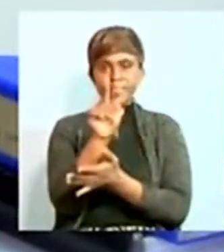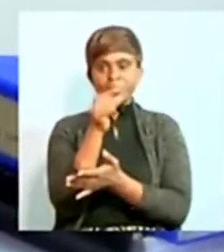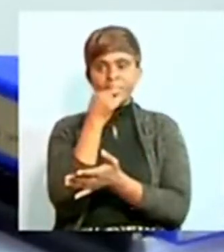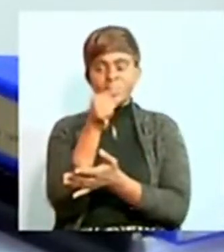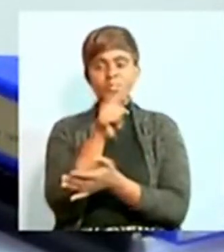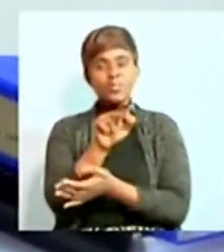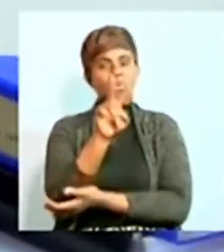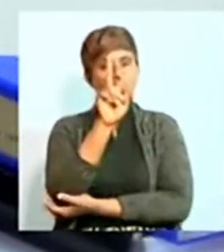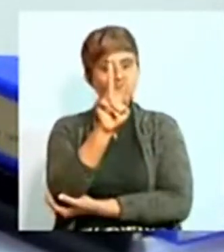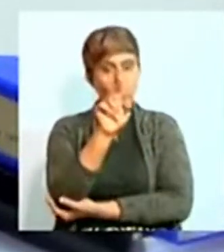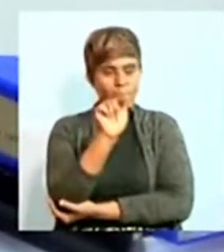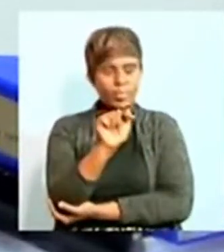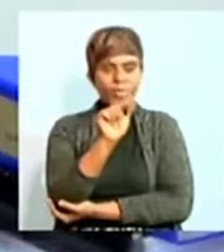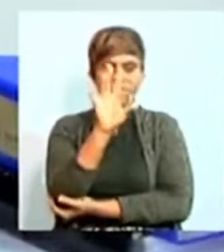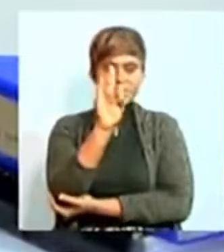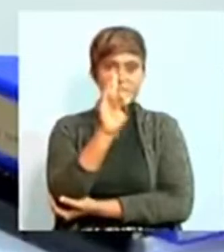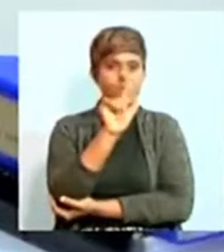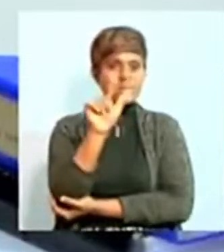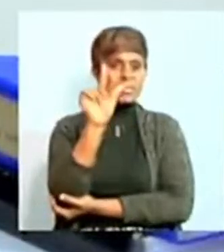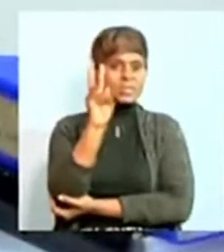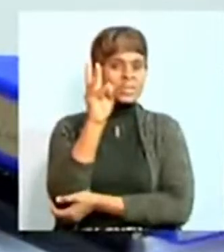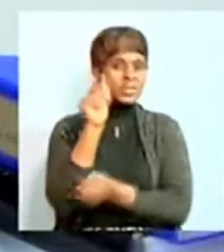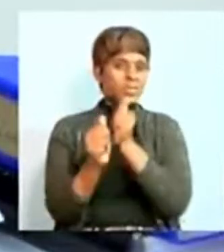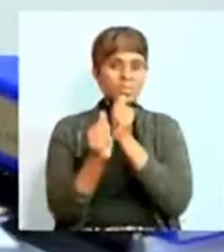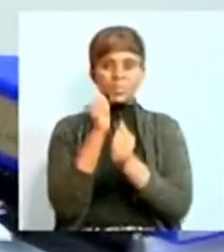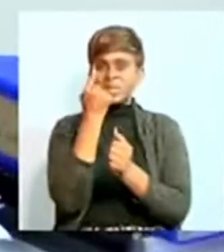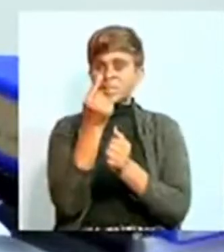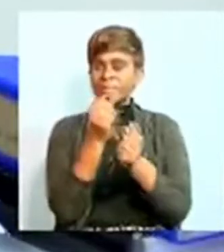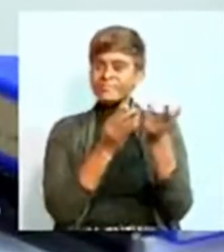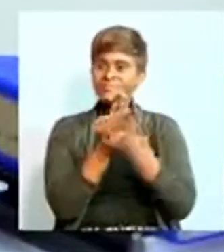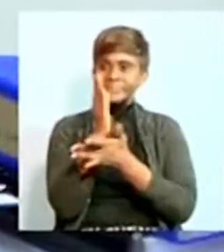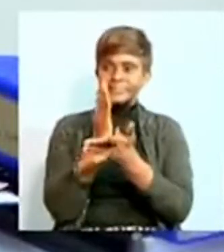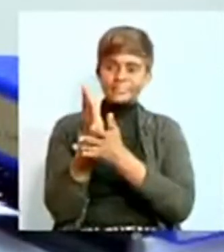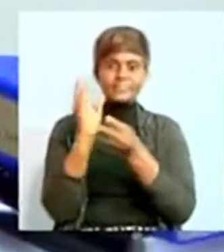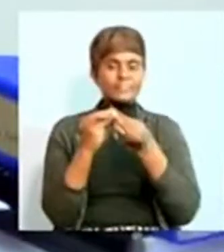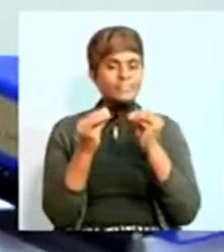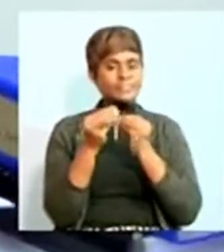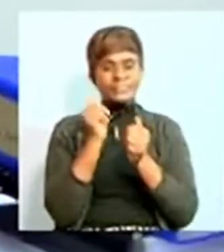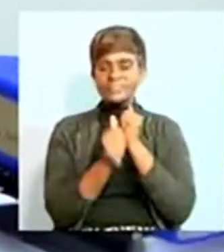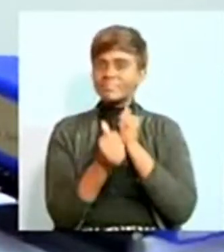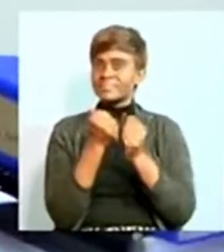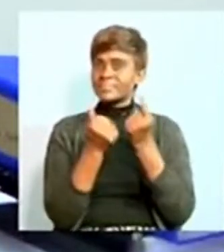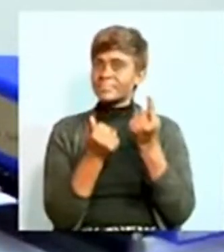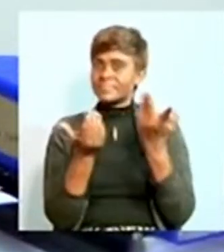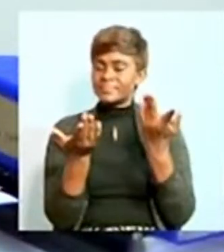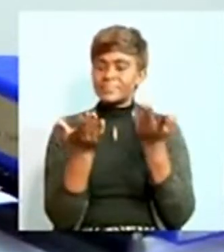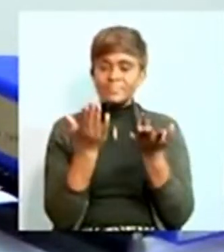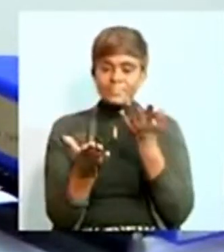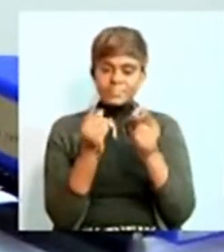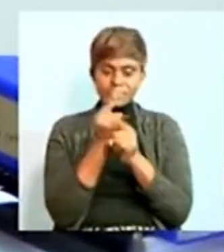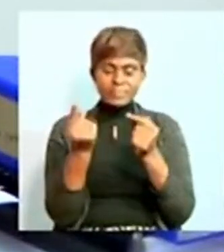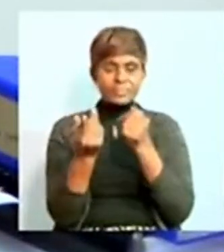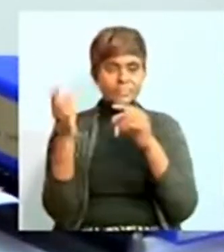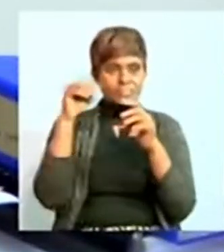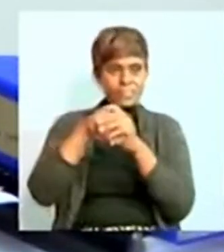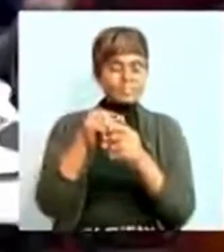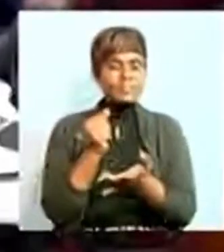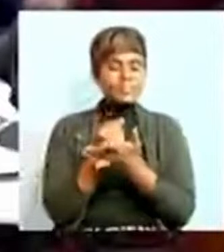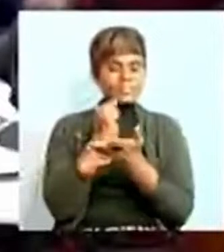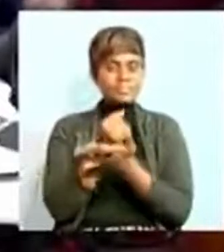it's 2.726. Which one is the correct figure? Maybe just to come in,